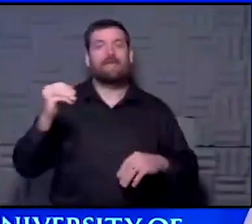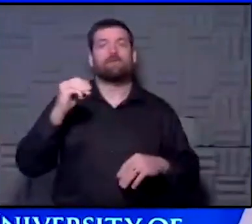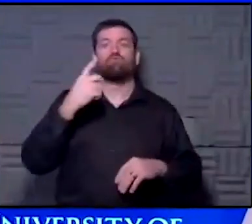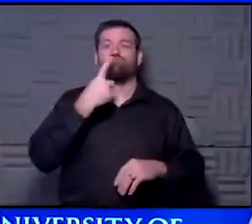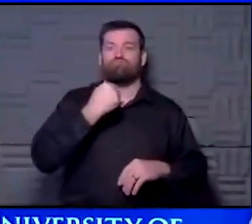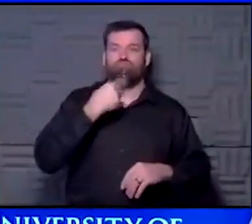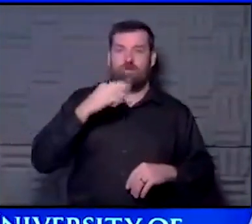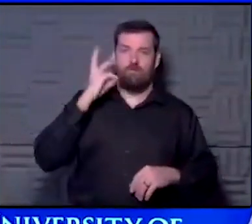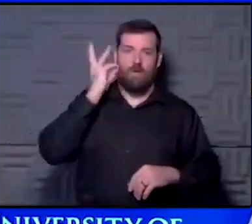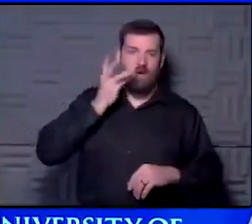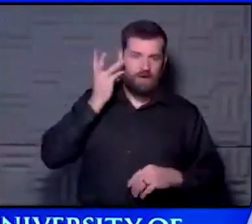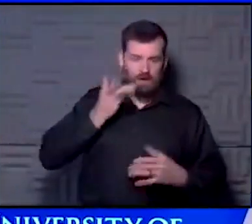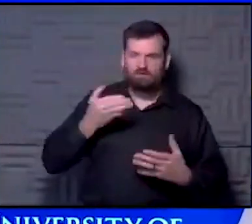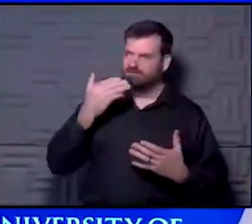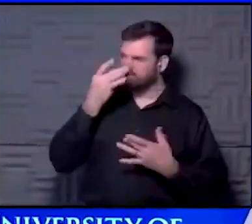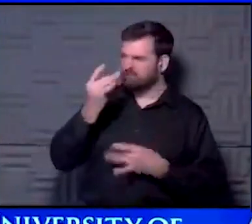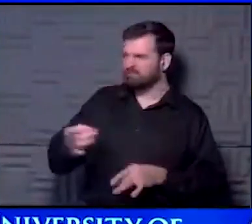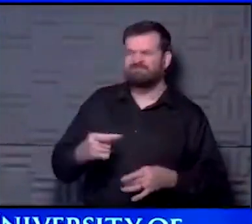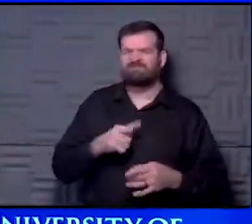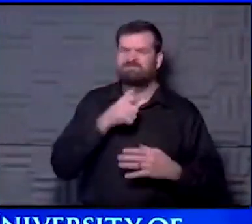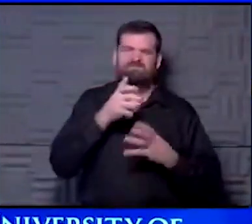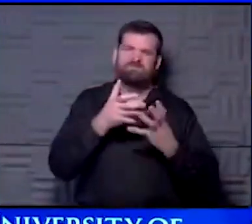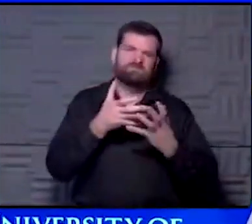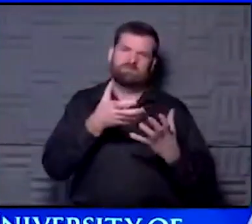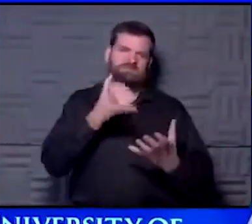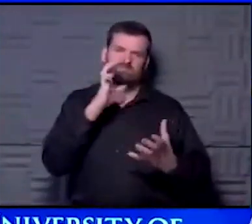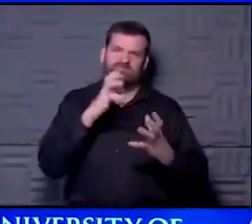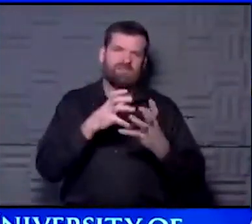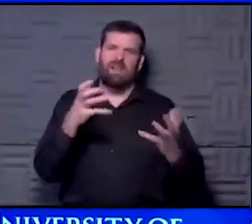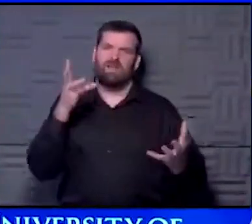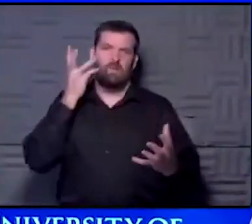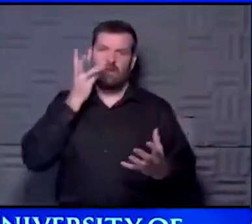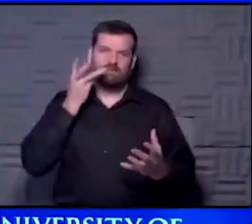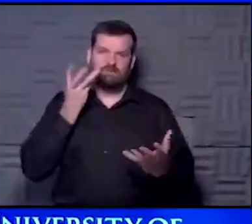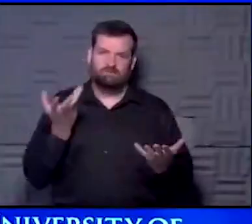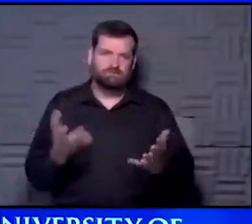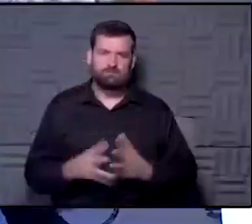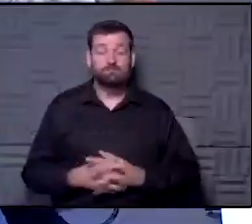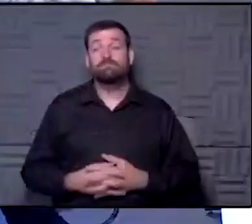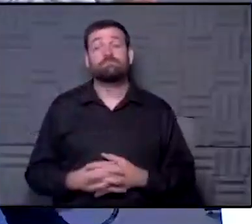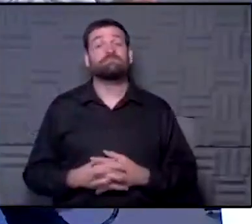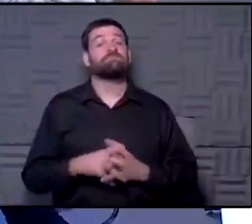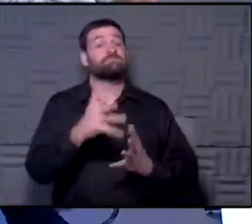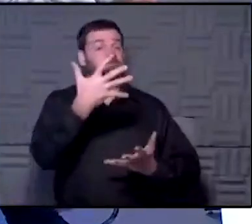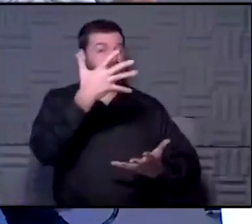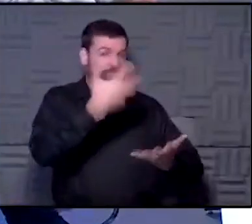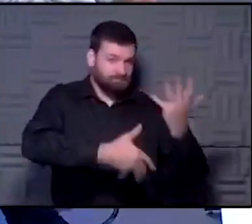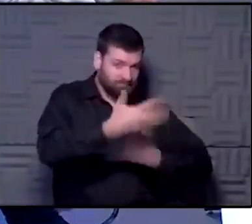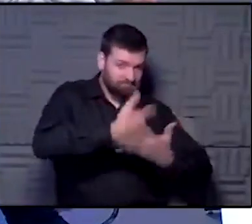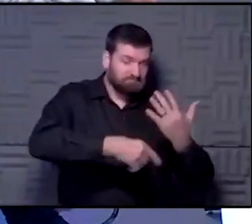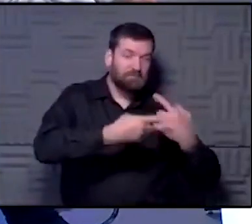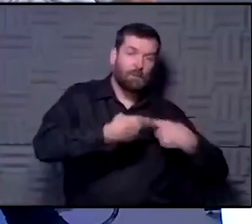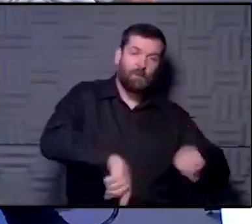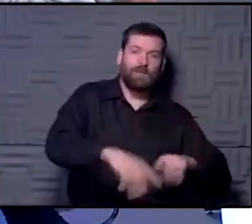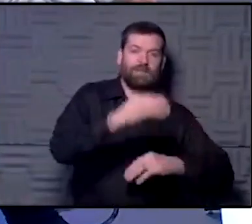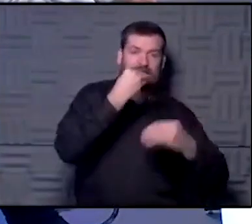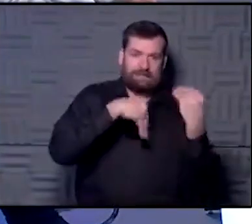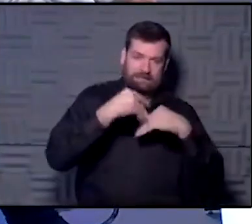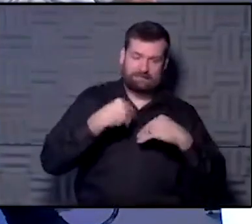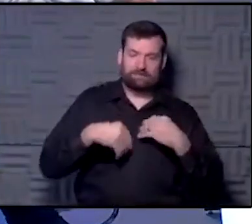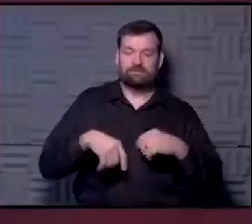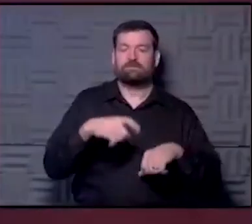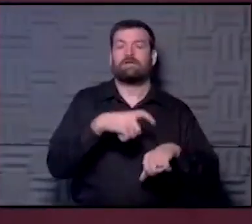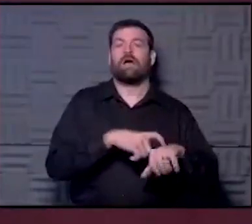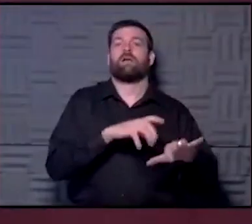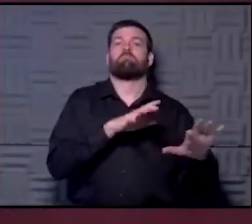Absolutely. Interesting combination. I know. I don't really drink a lot of wine, so Right. I can do it in other areas. And they socialize while they eat too. You know, they Yeah. take